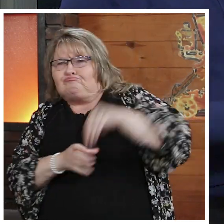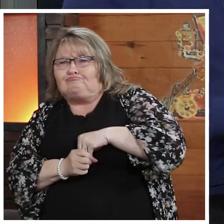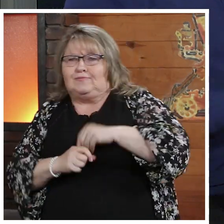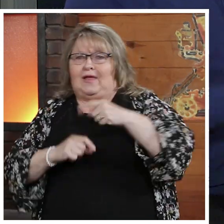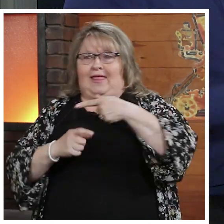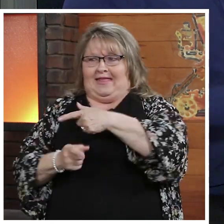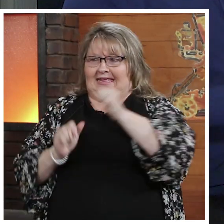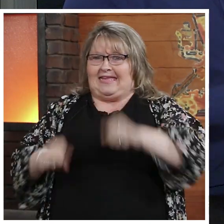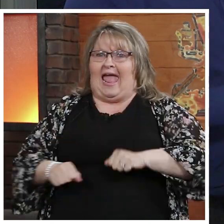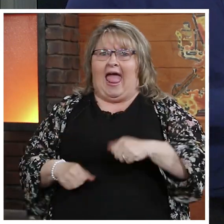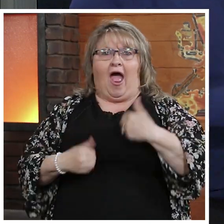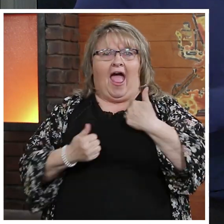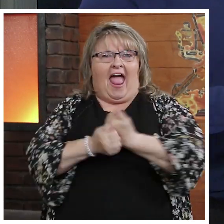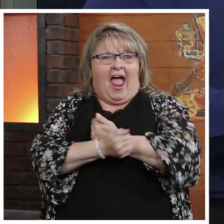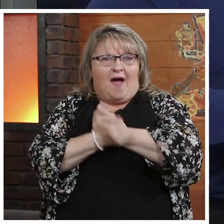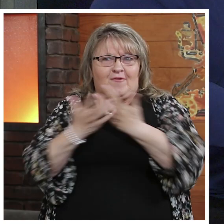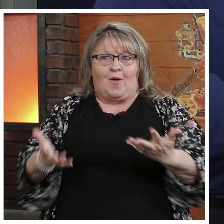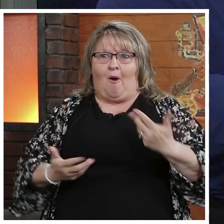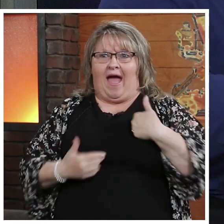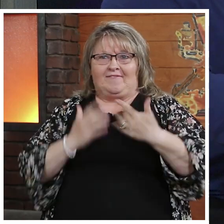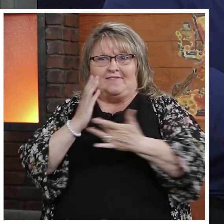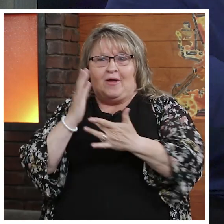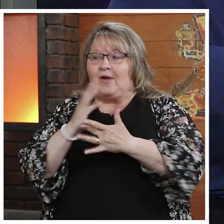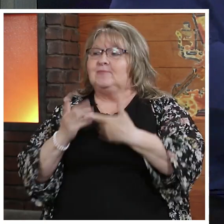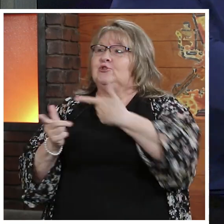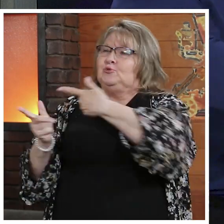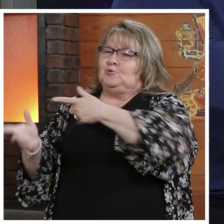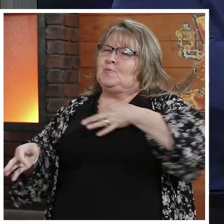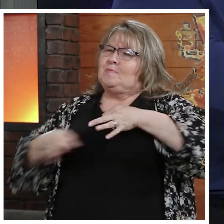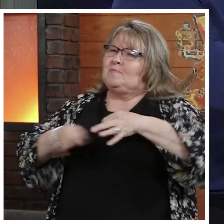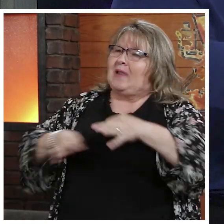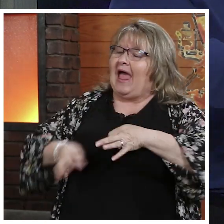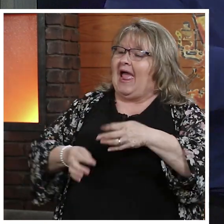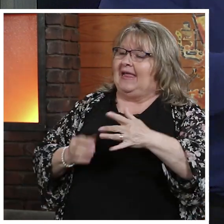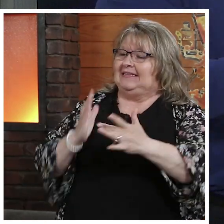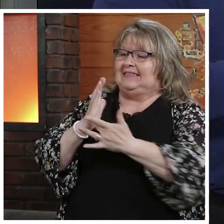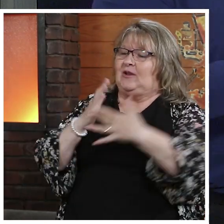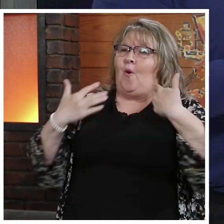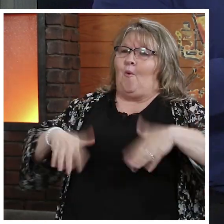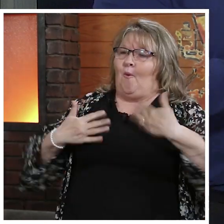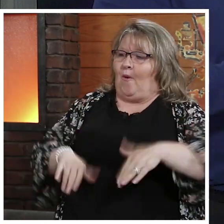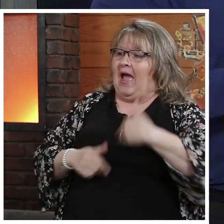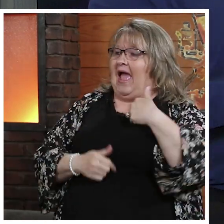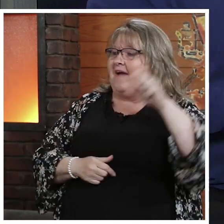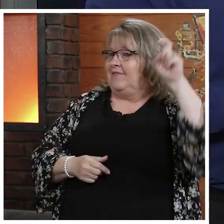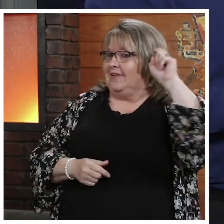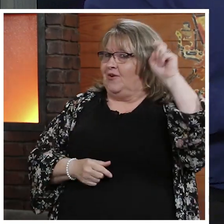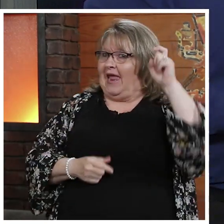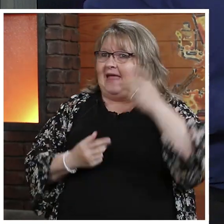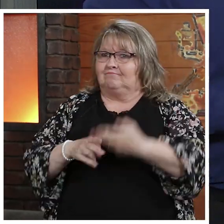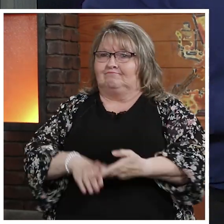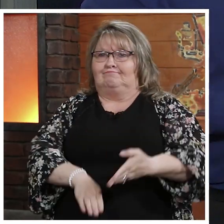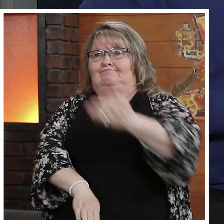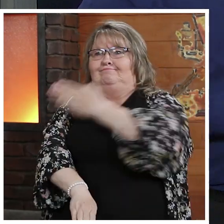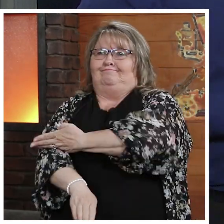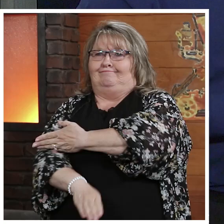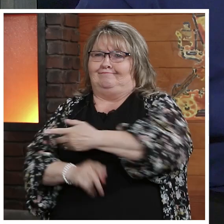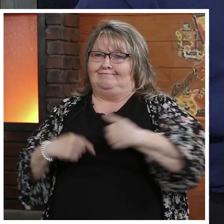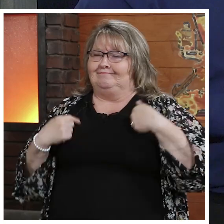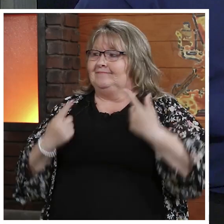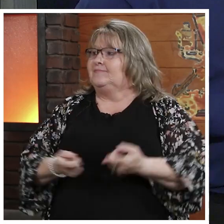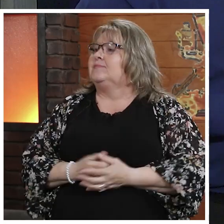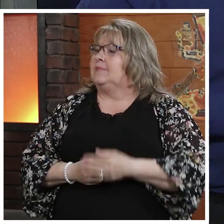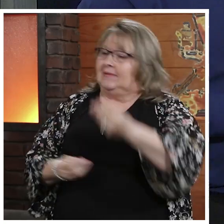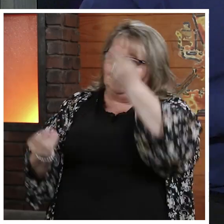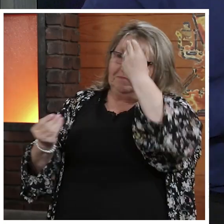so we will just let you talk about the technology that is evolved in hearing aids. Yes. And go from there.